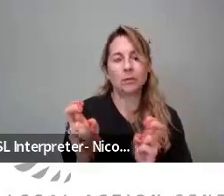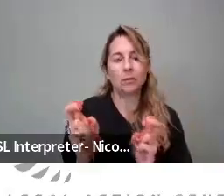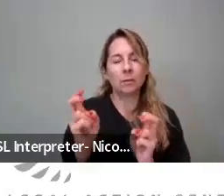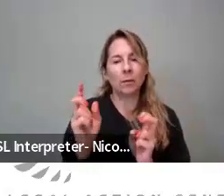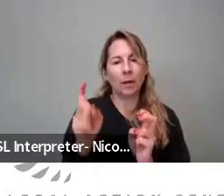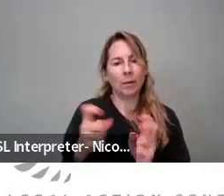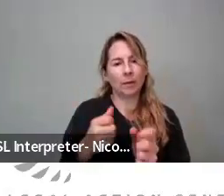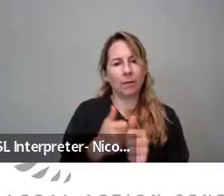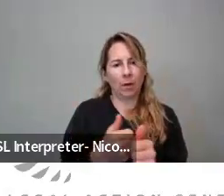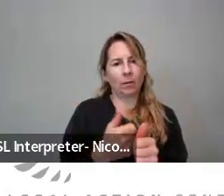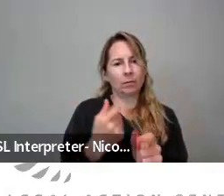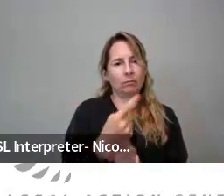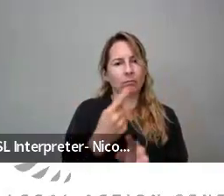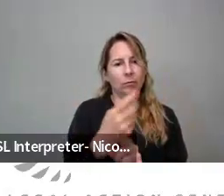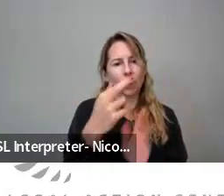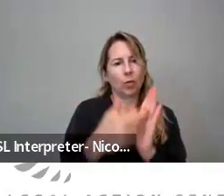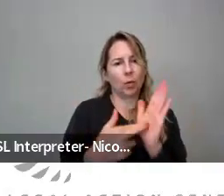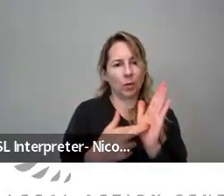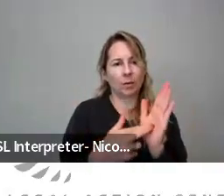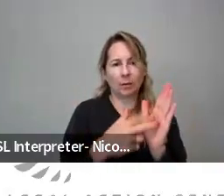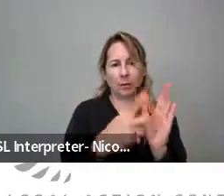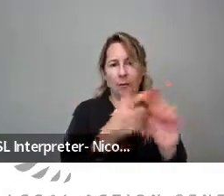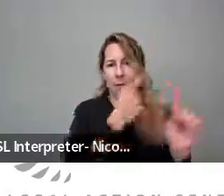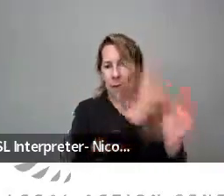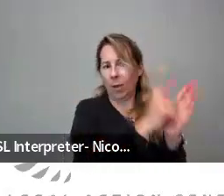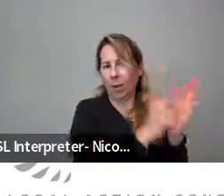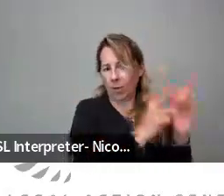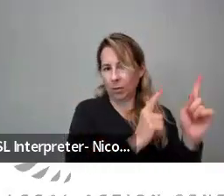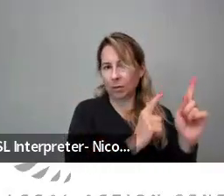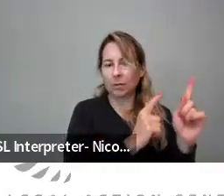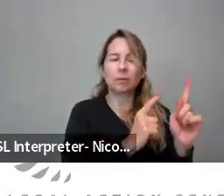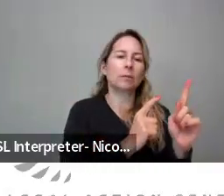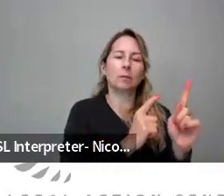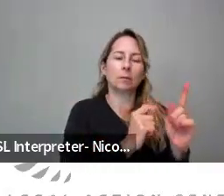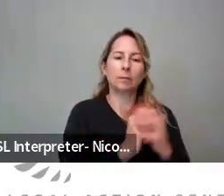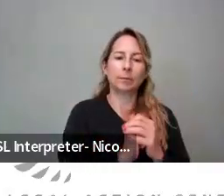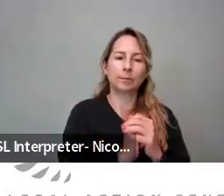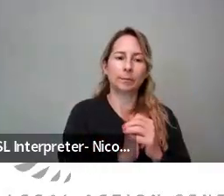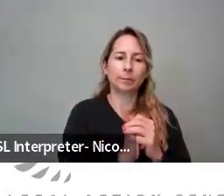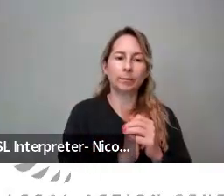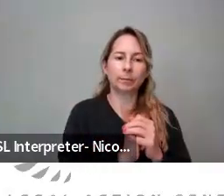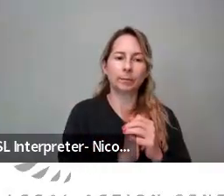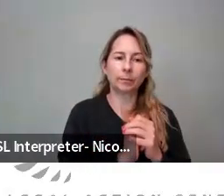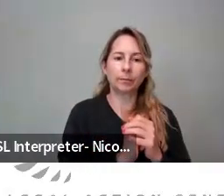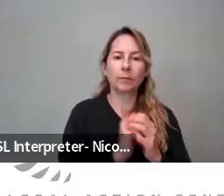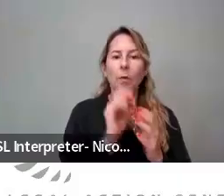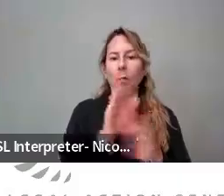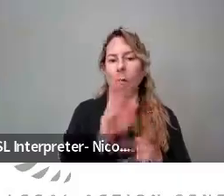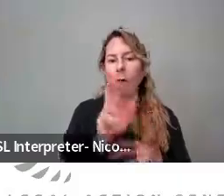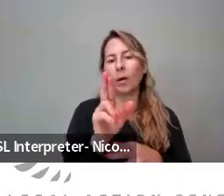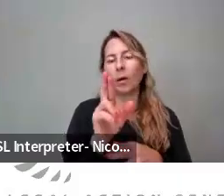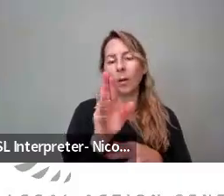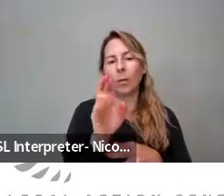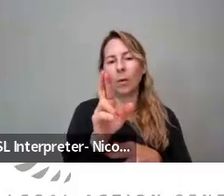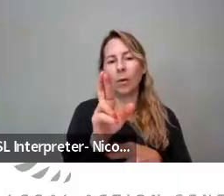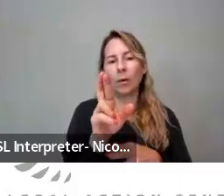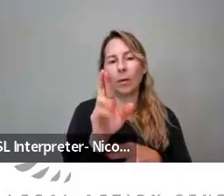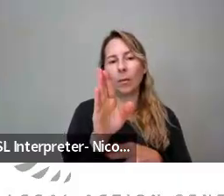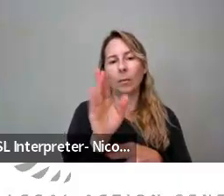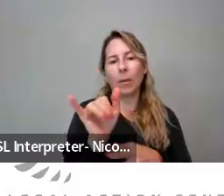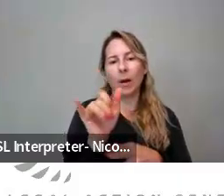or regulations that are imposed by law or bylaws at the city level. They will ensure